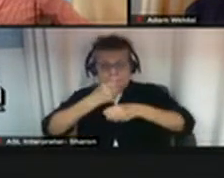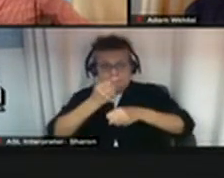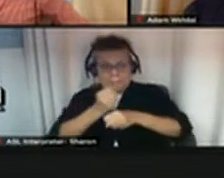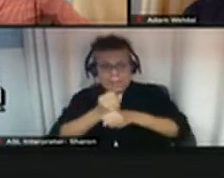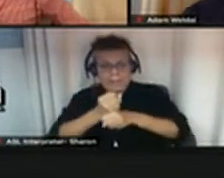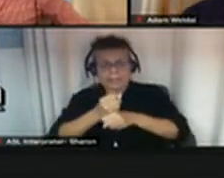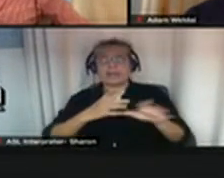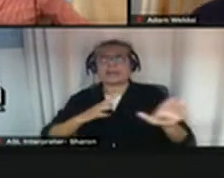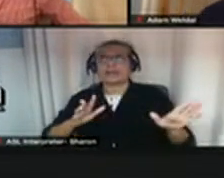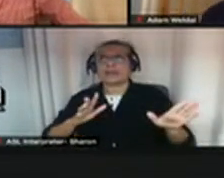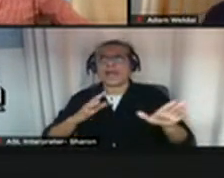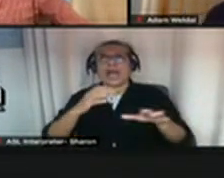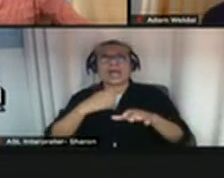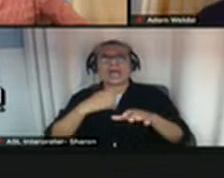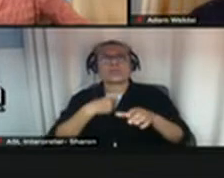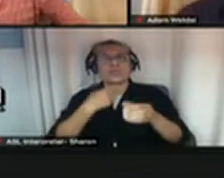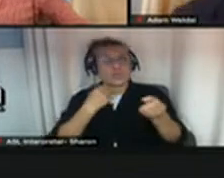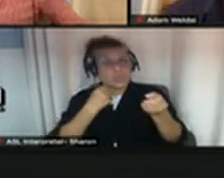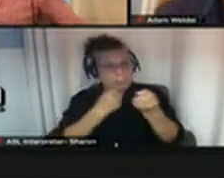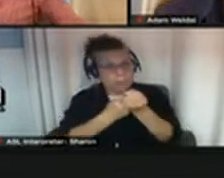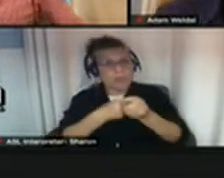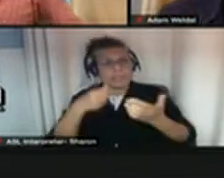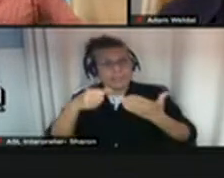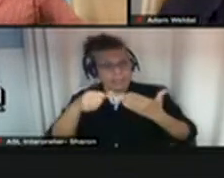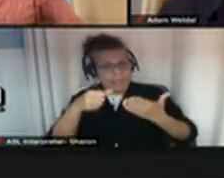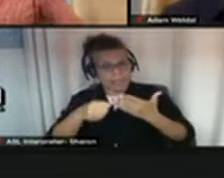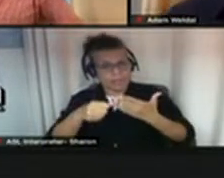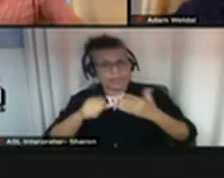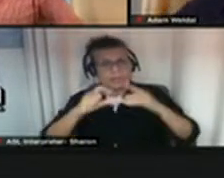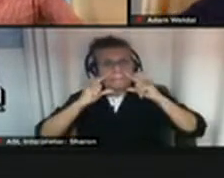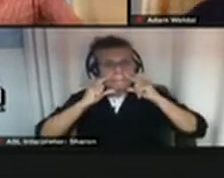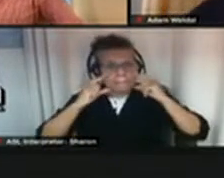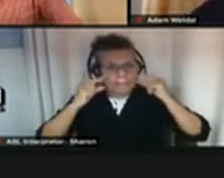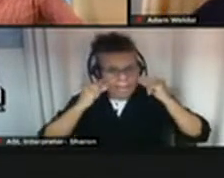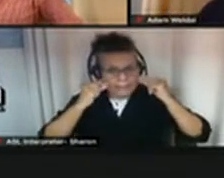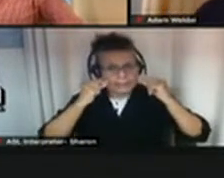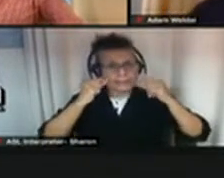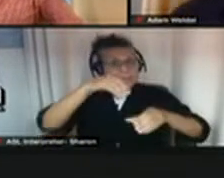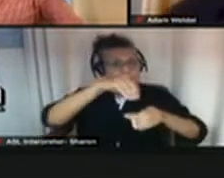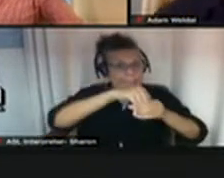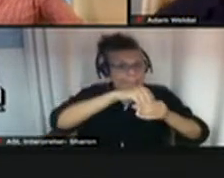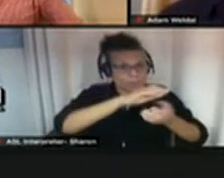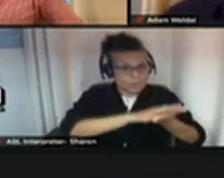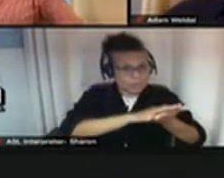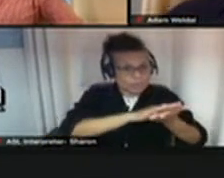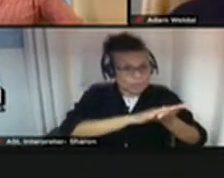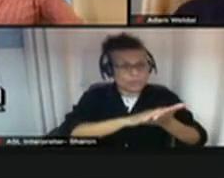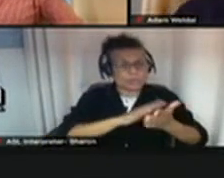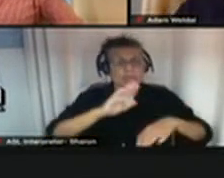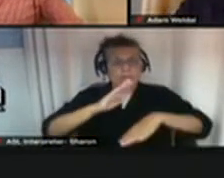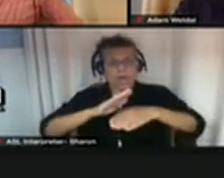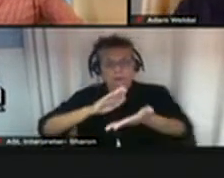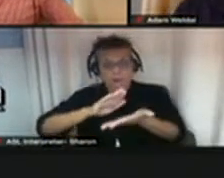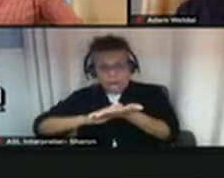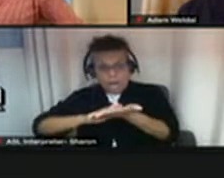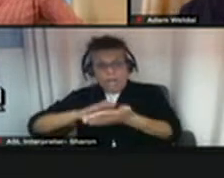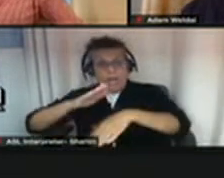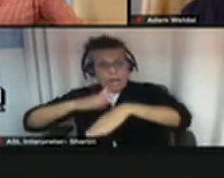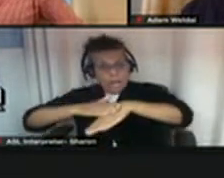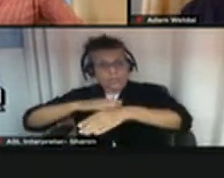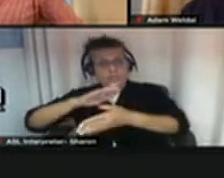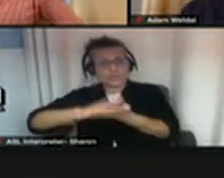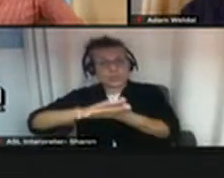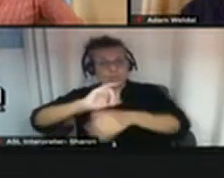I would support the policy stated in his letter about the wearing of masks in school, on school property, and on school